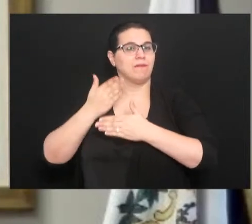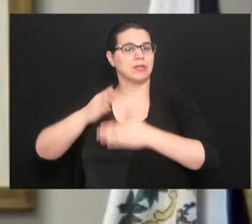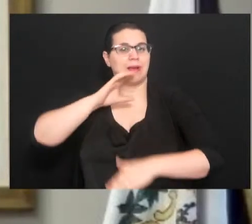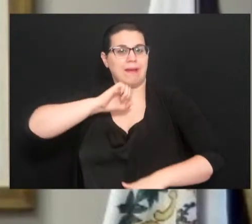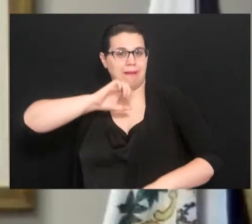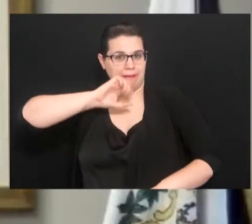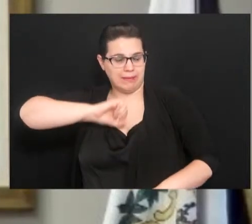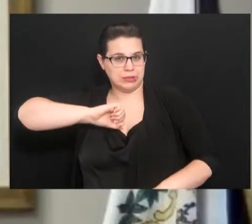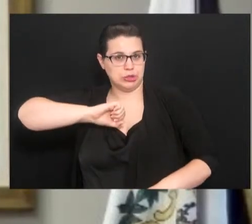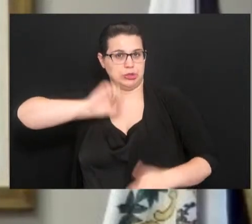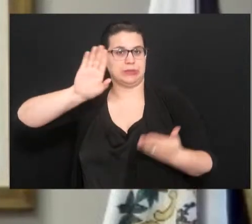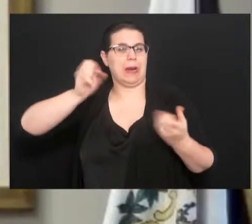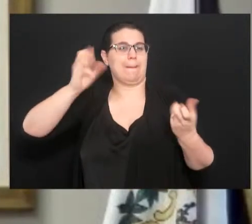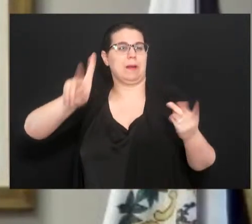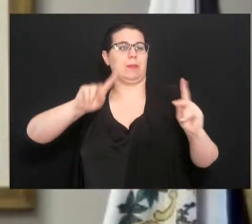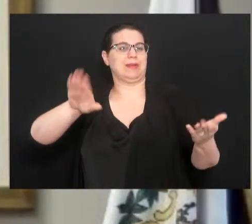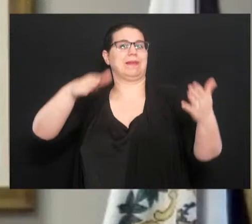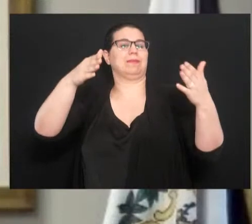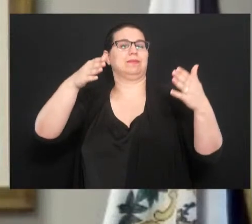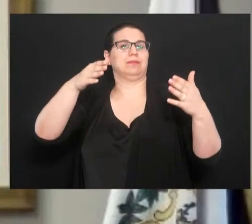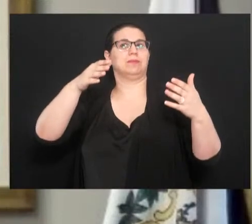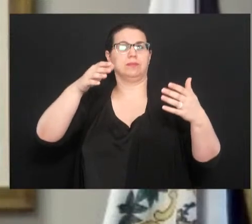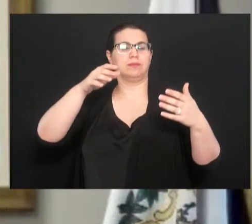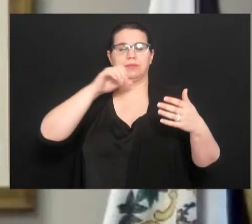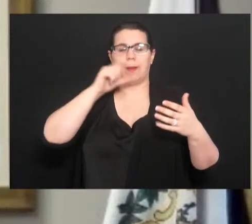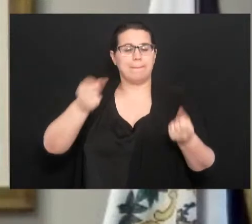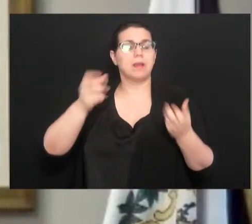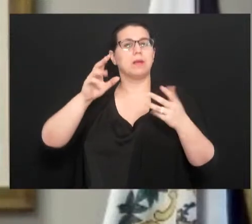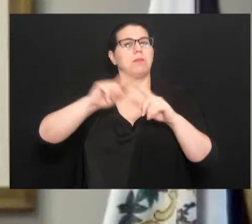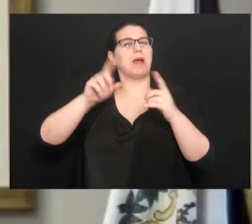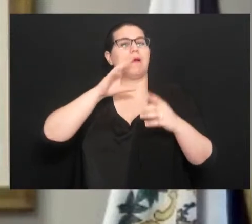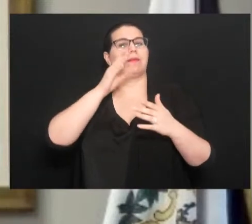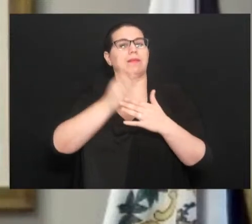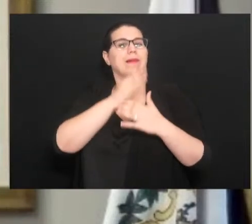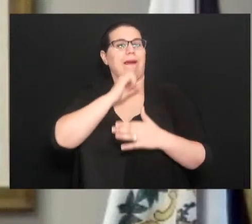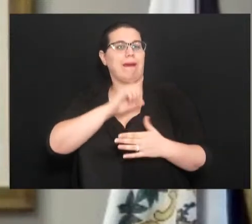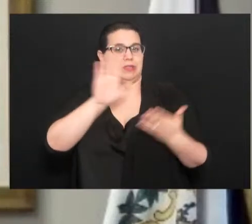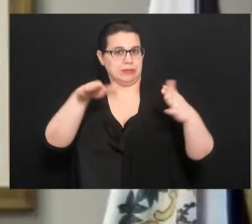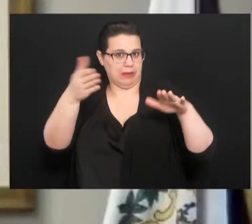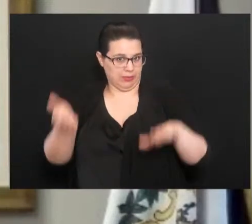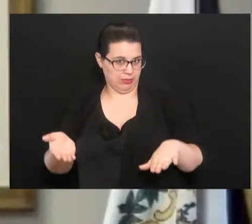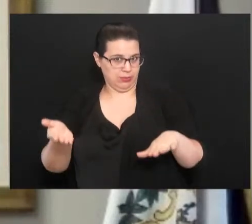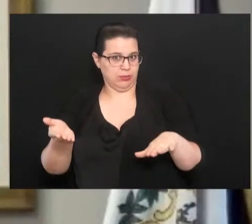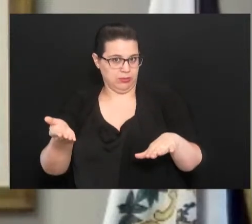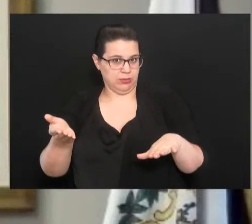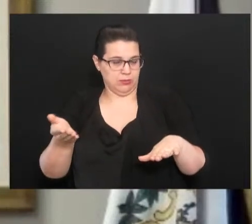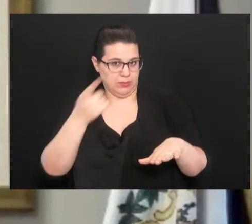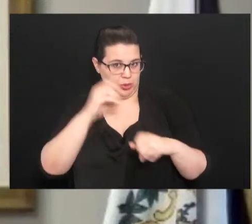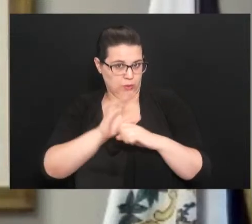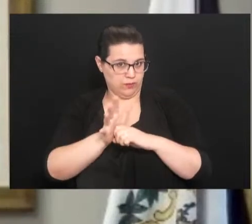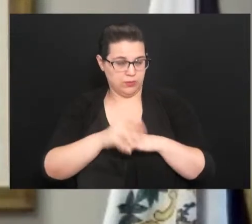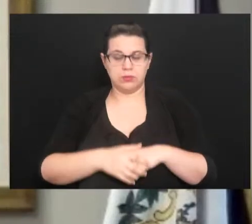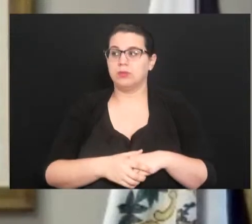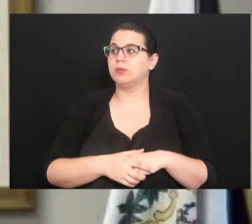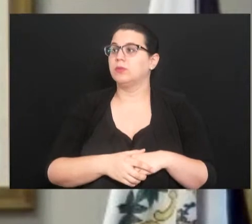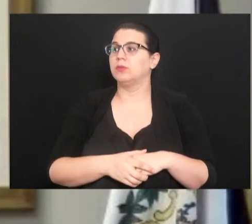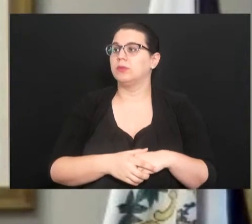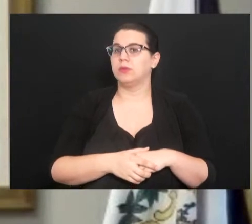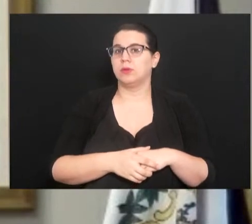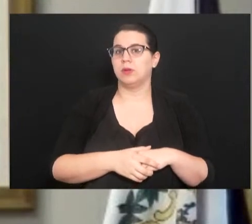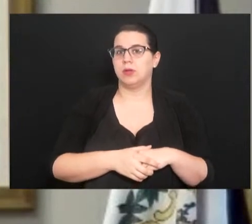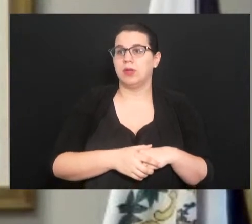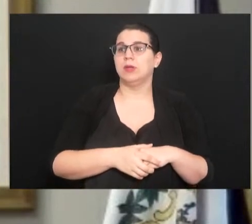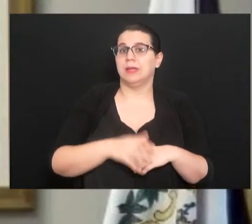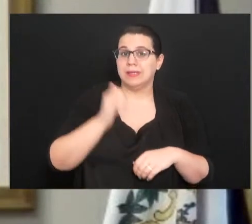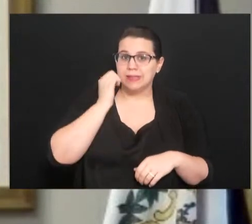to COVID-19. That was from Mark Curtis. Mark, we appreciate the question. Today, we added the page, as the governor said,